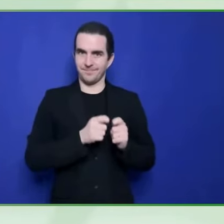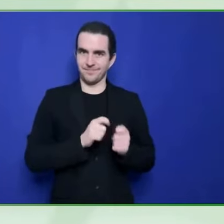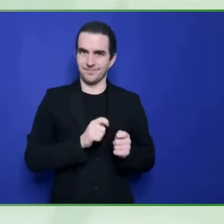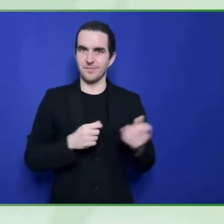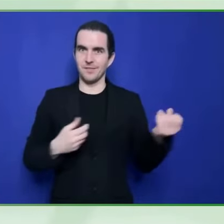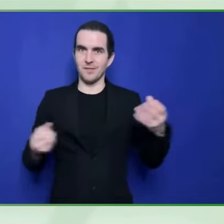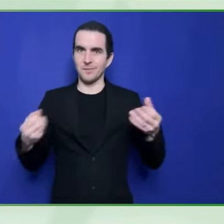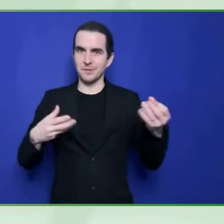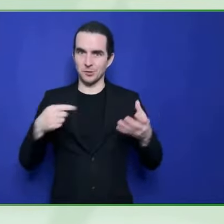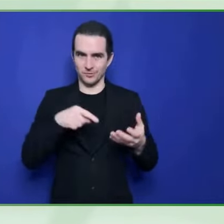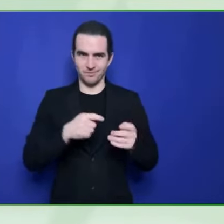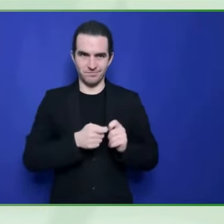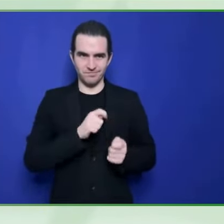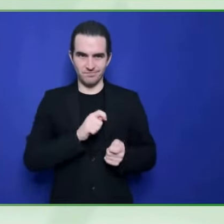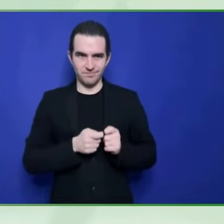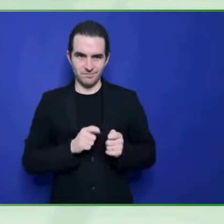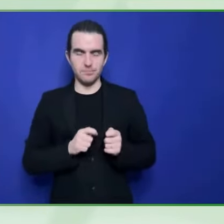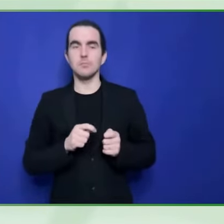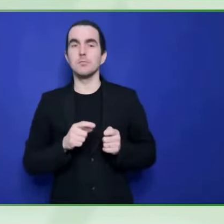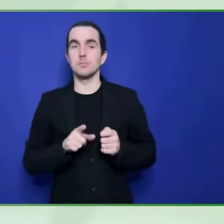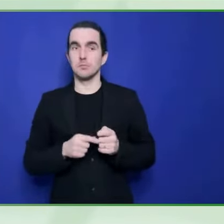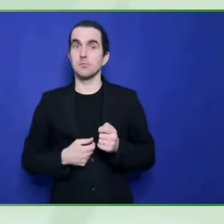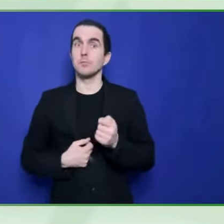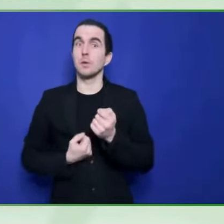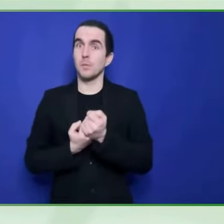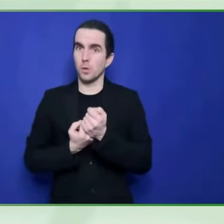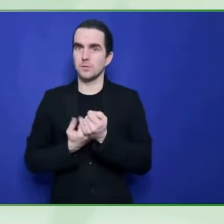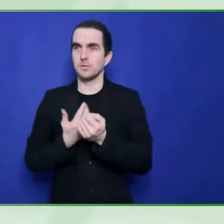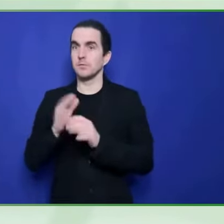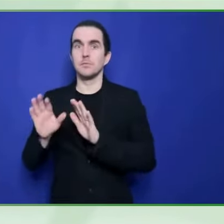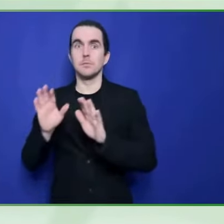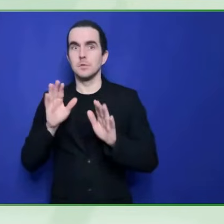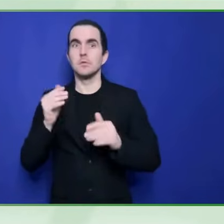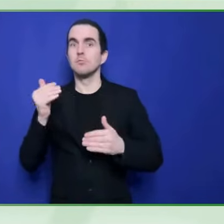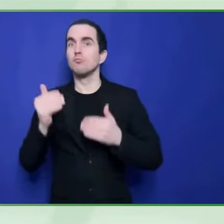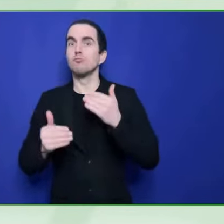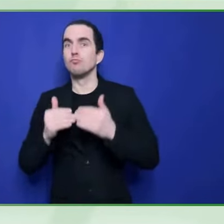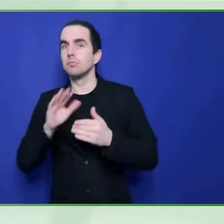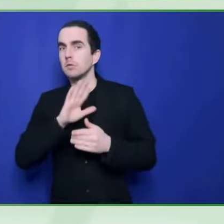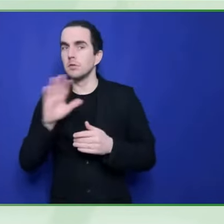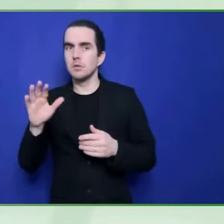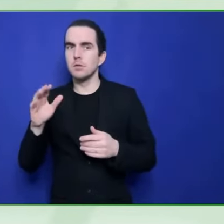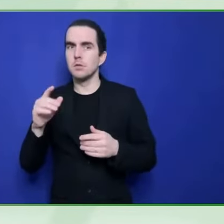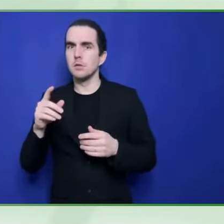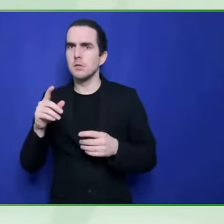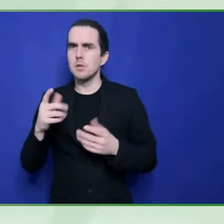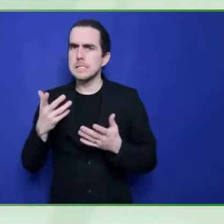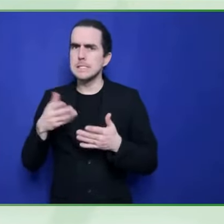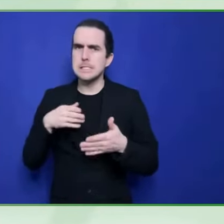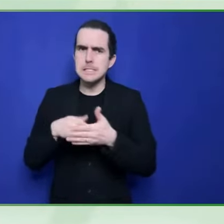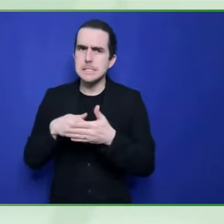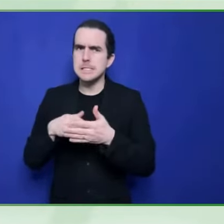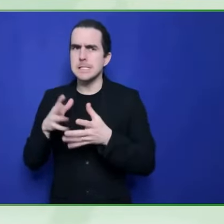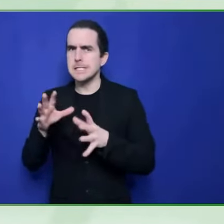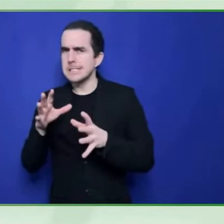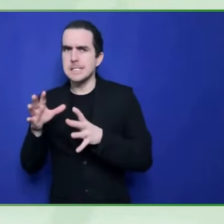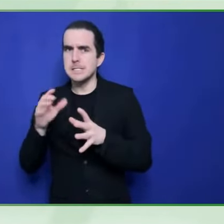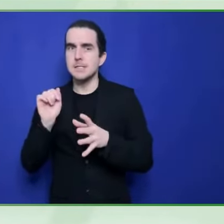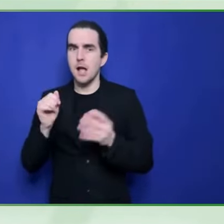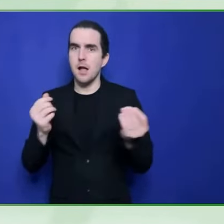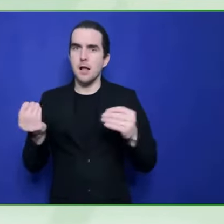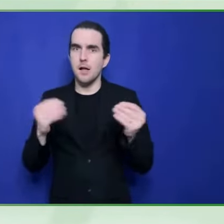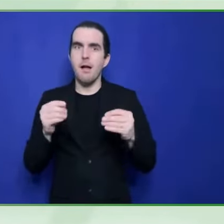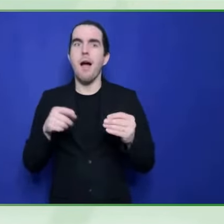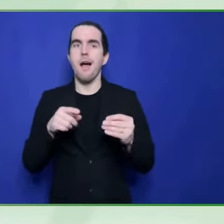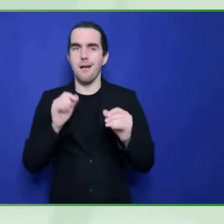are blind or visually impaired. And specifically here, we created, using the same data pipeline, a totally different